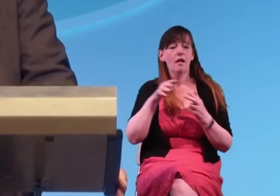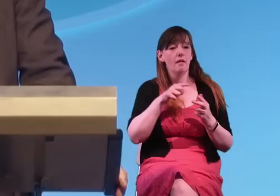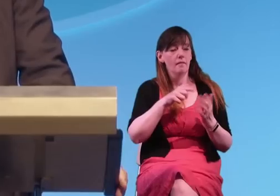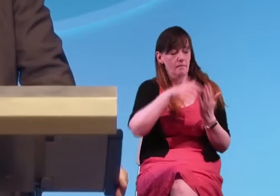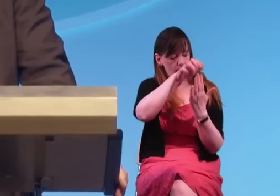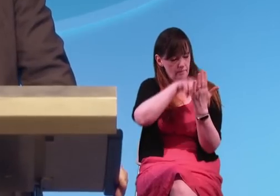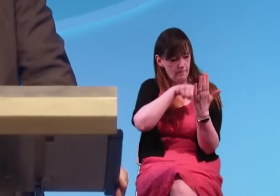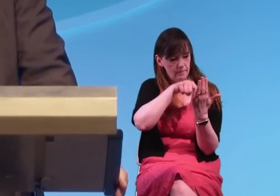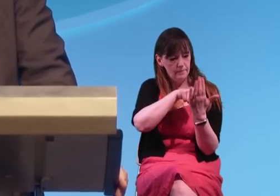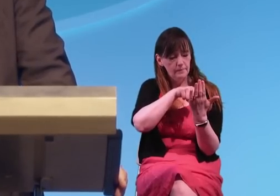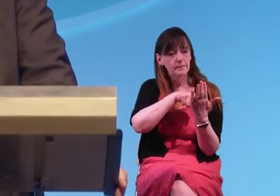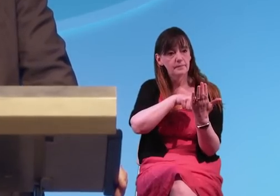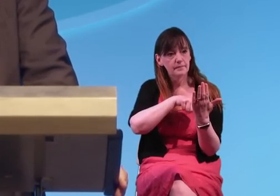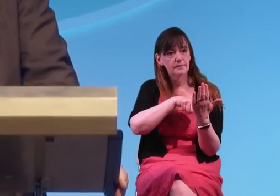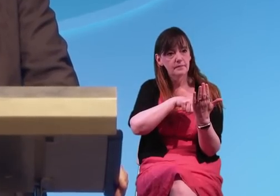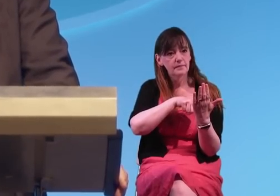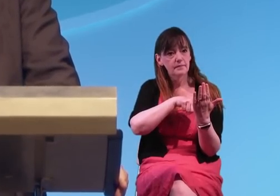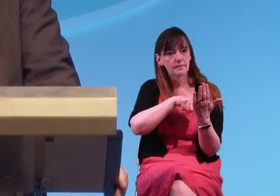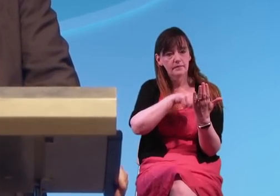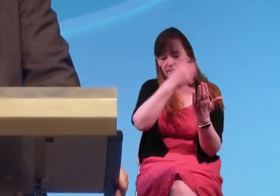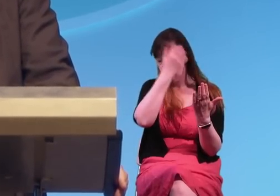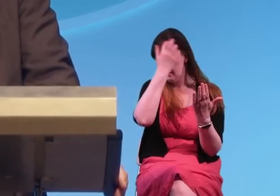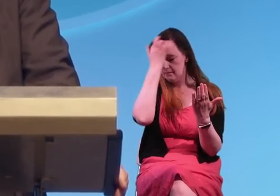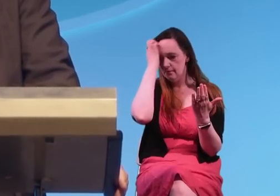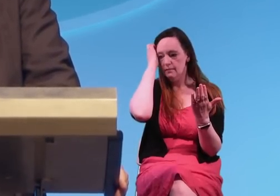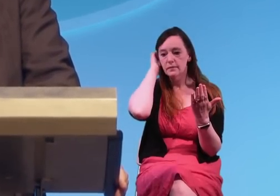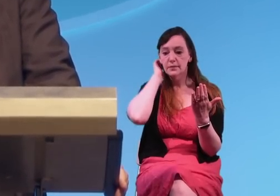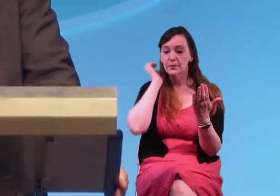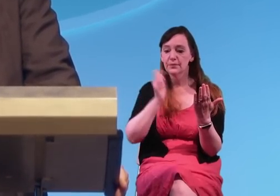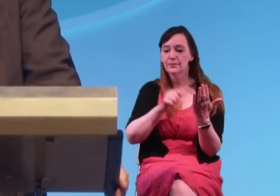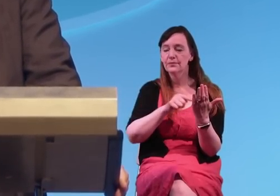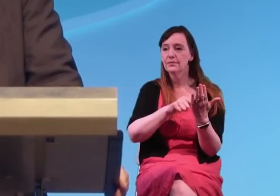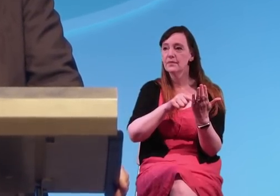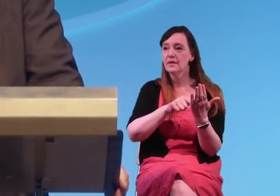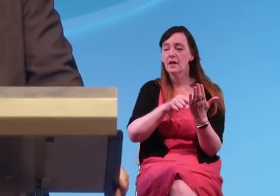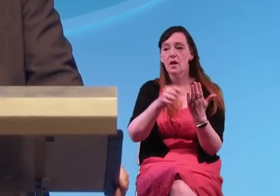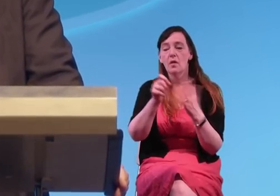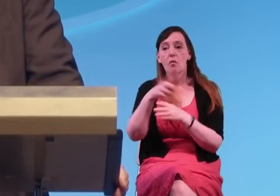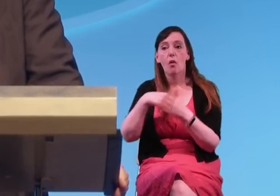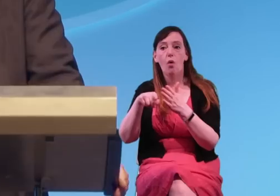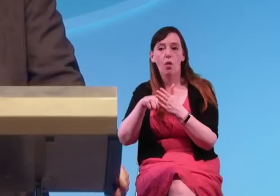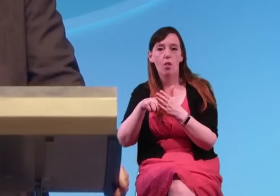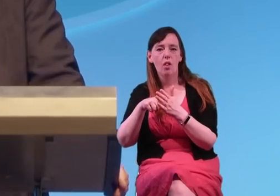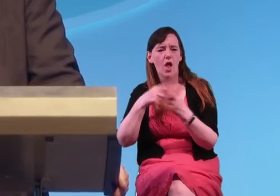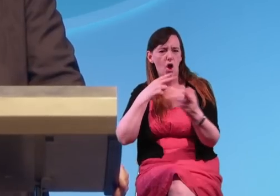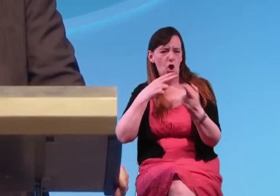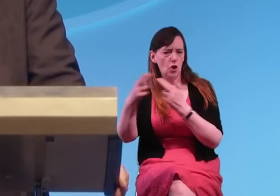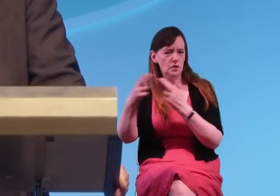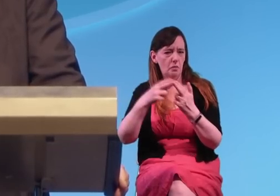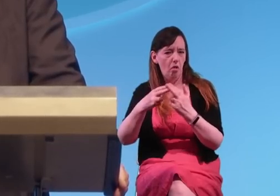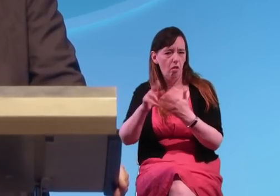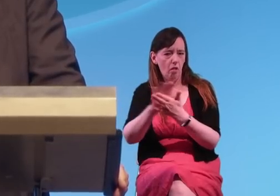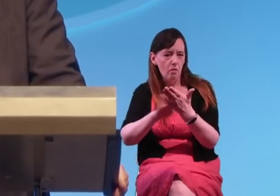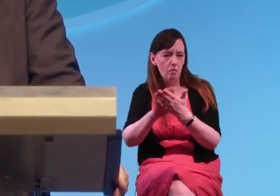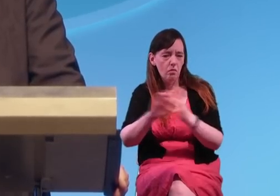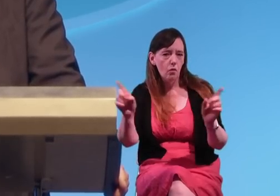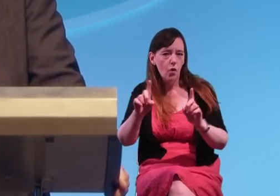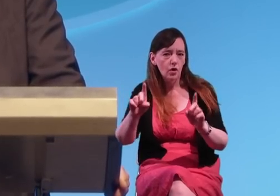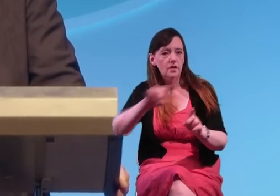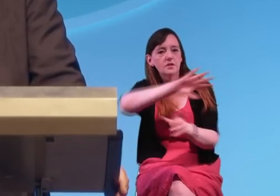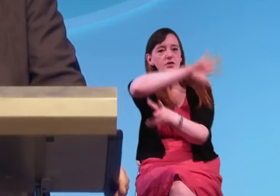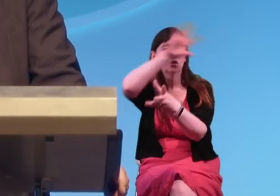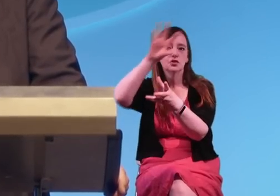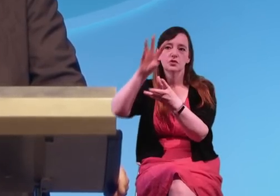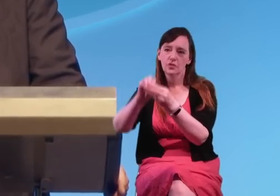section is, if you like, Paul's synopsis of the gospel itself, who saved